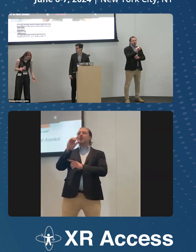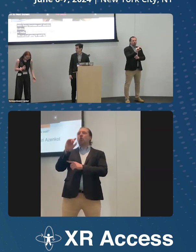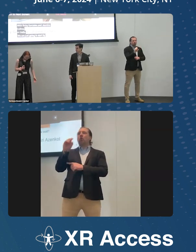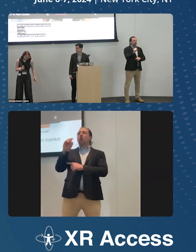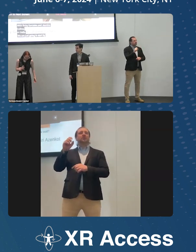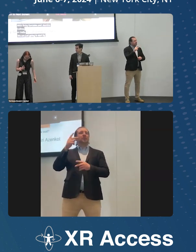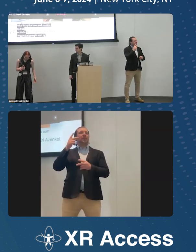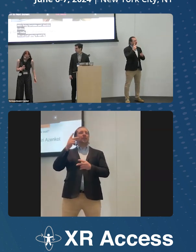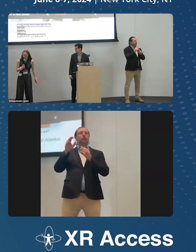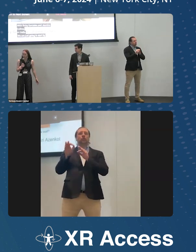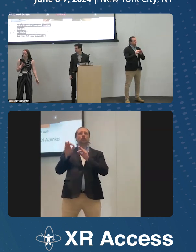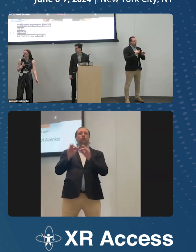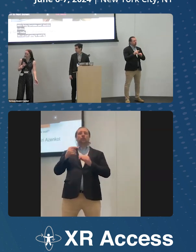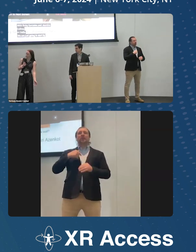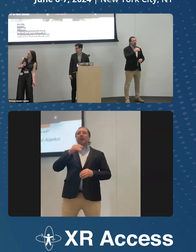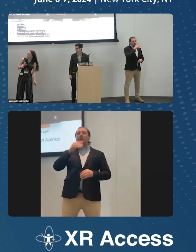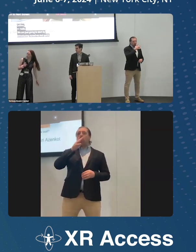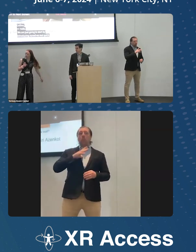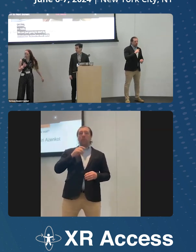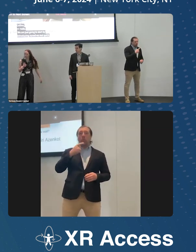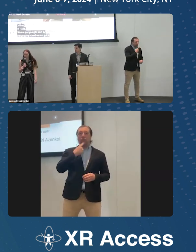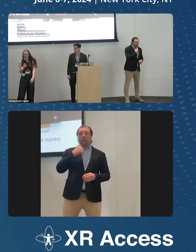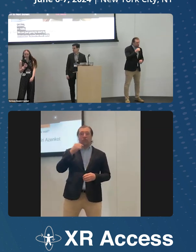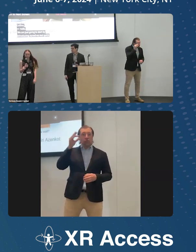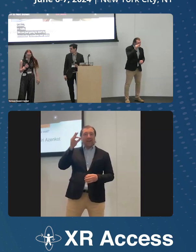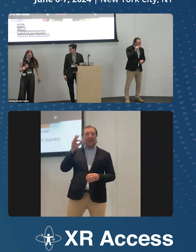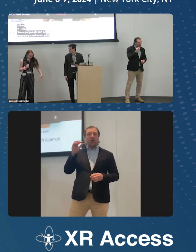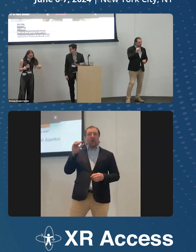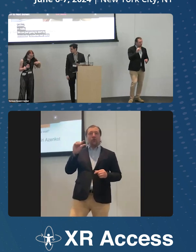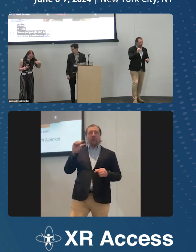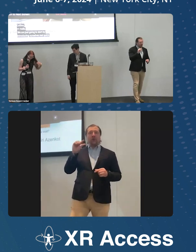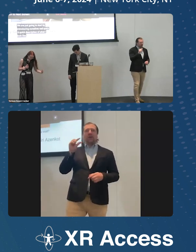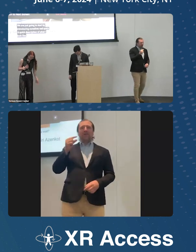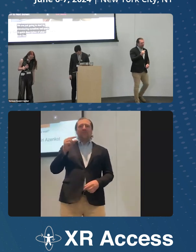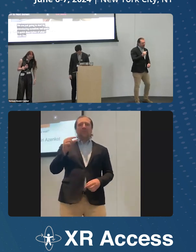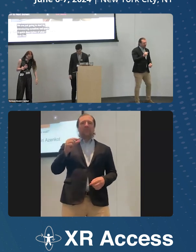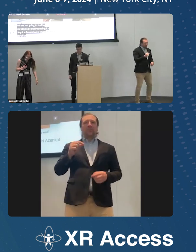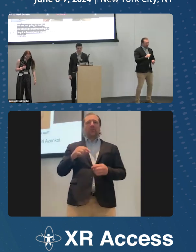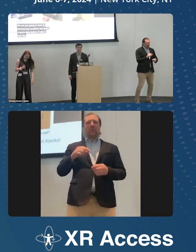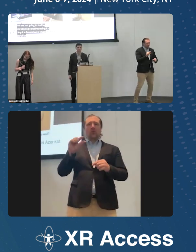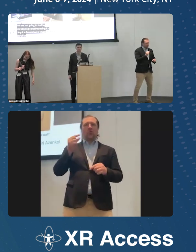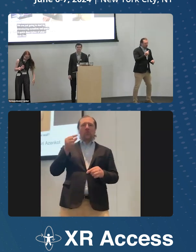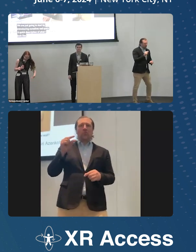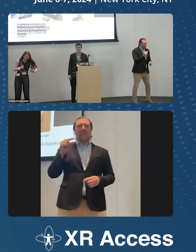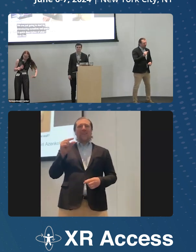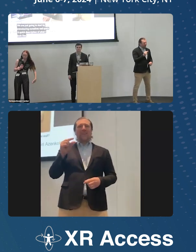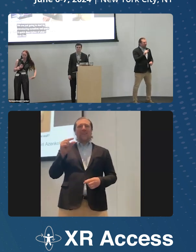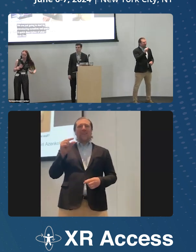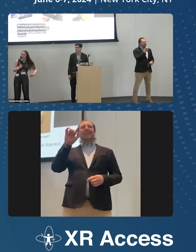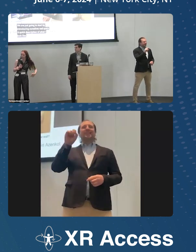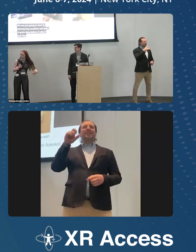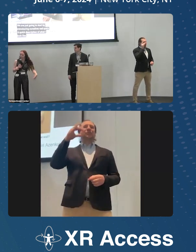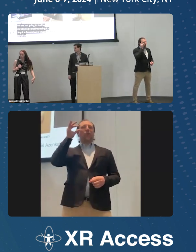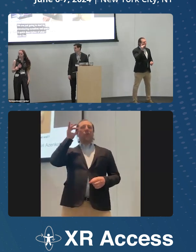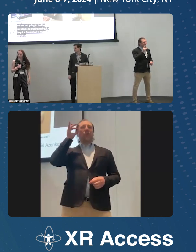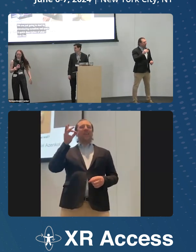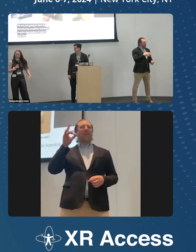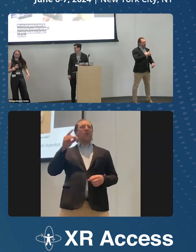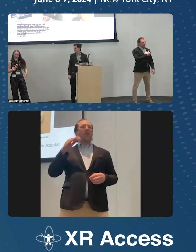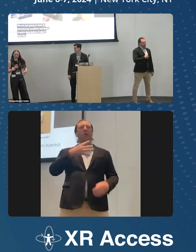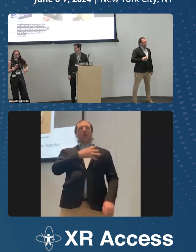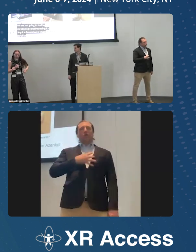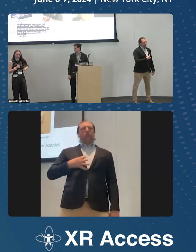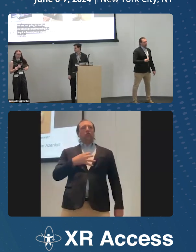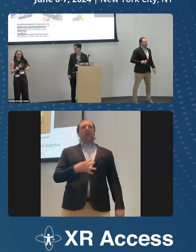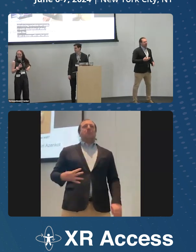I look like. I am a woman with red hair and green tips on my hair, and I'm wearing like a long pinstriped suit thing